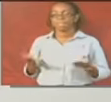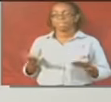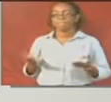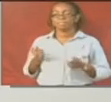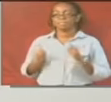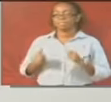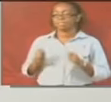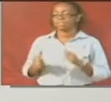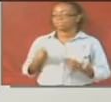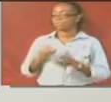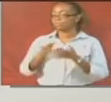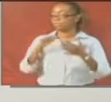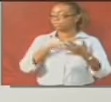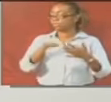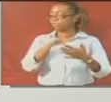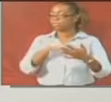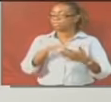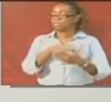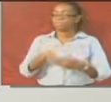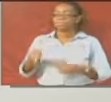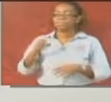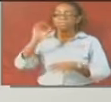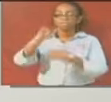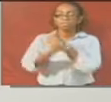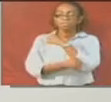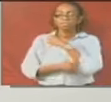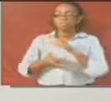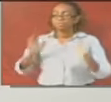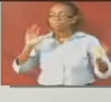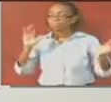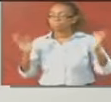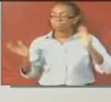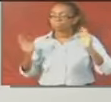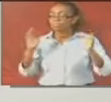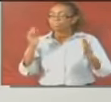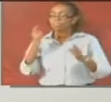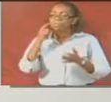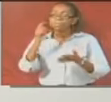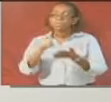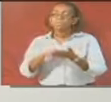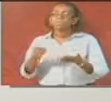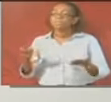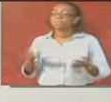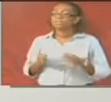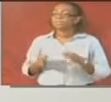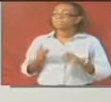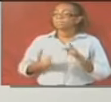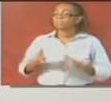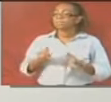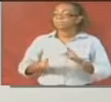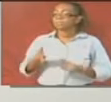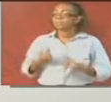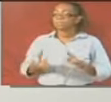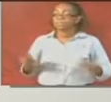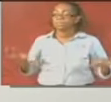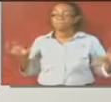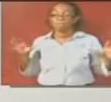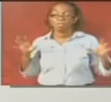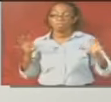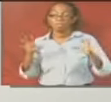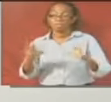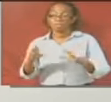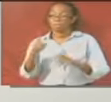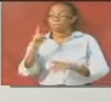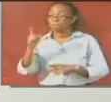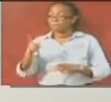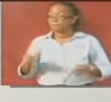the indoor areas, the indoor air circulation poses a problem, poses an increased risk, and